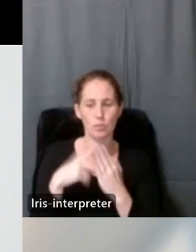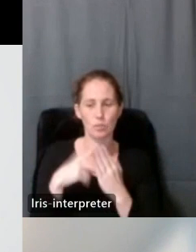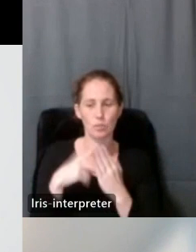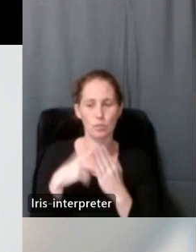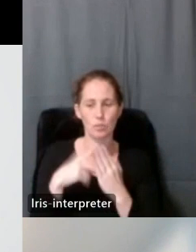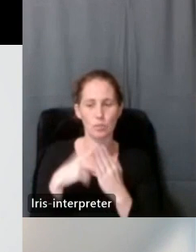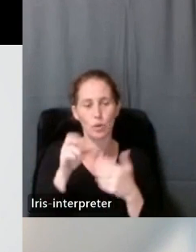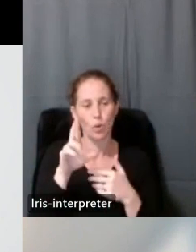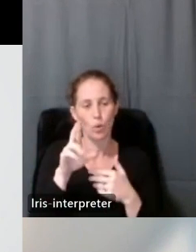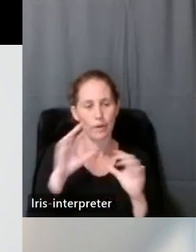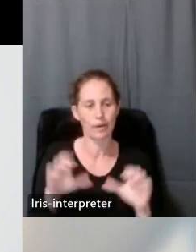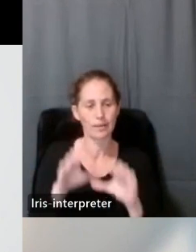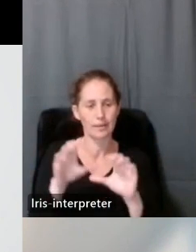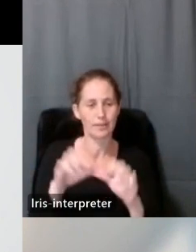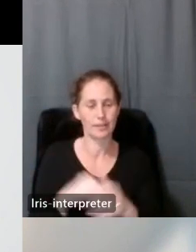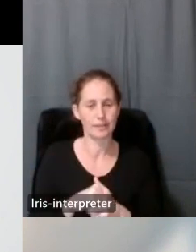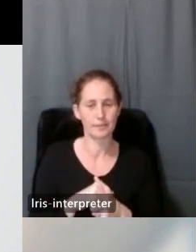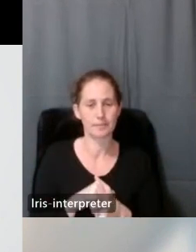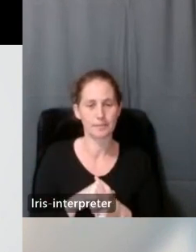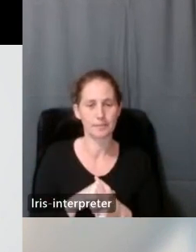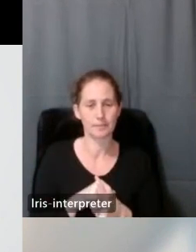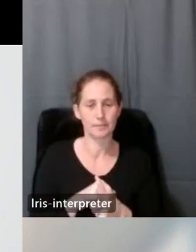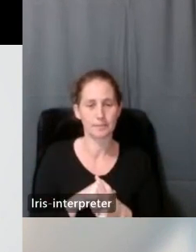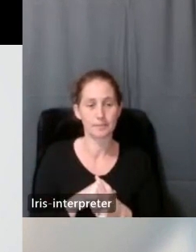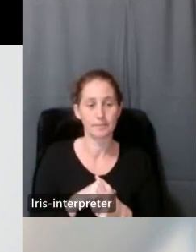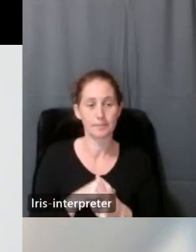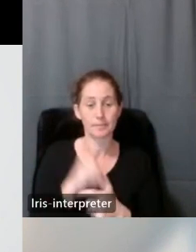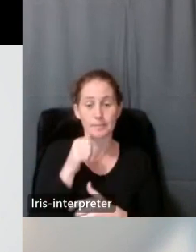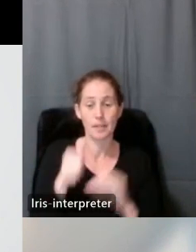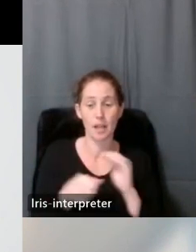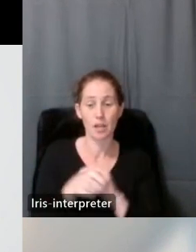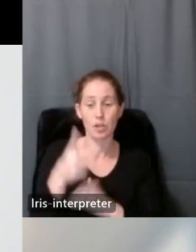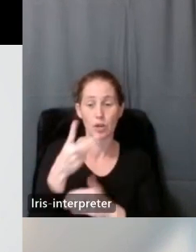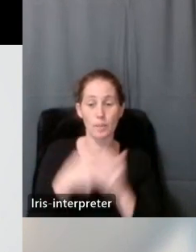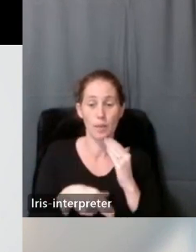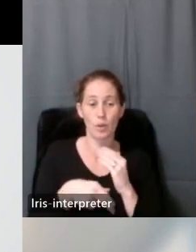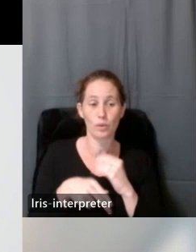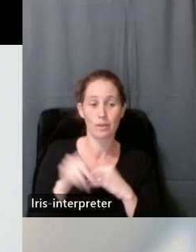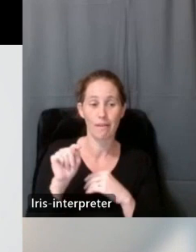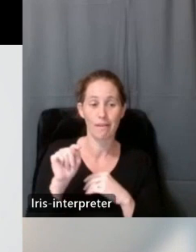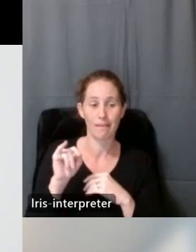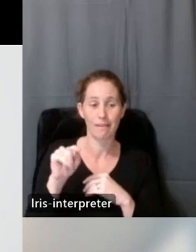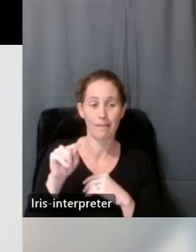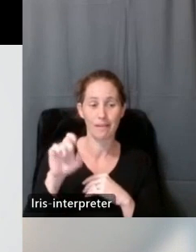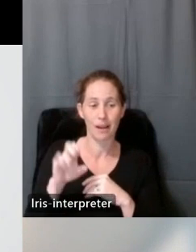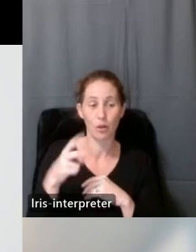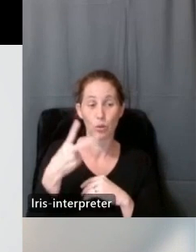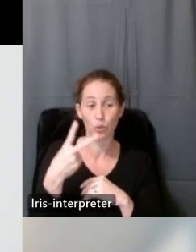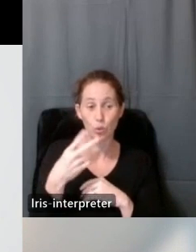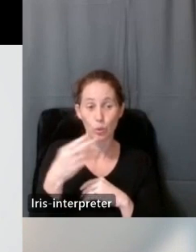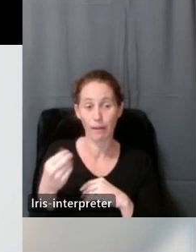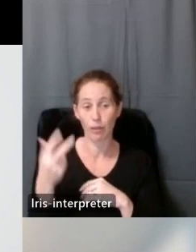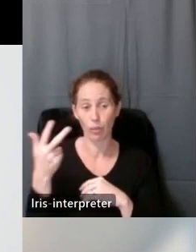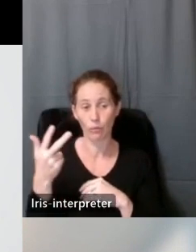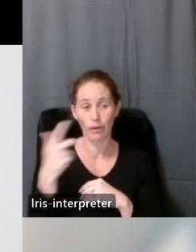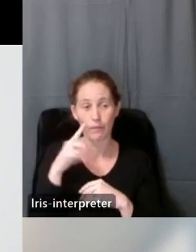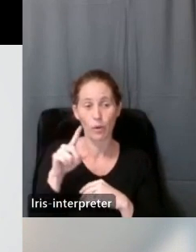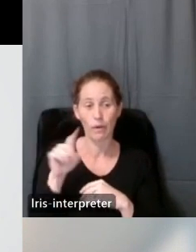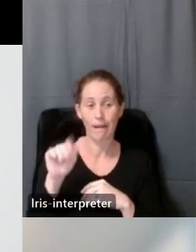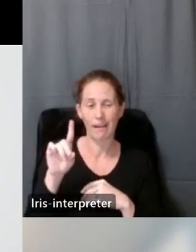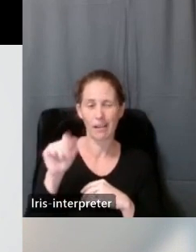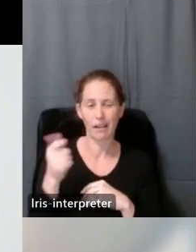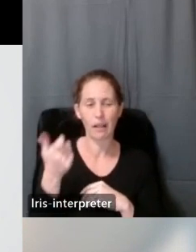services, or activities. And under both Title II and Title III of the ADA, with some